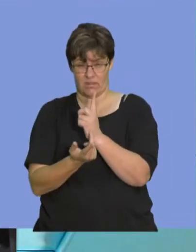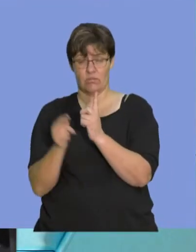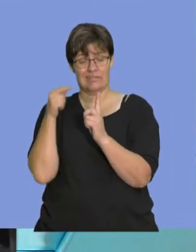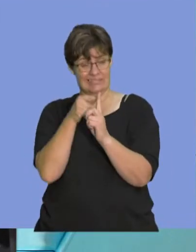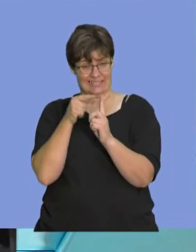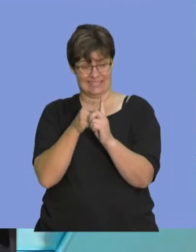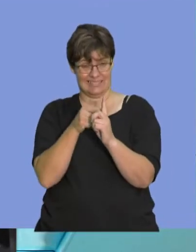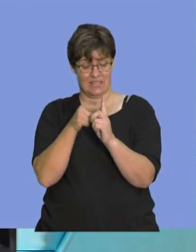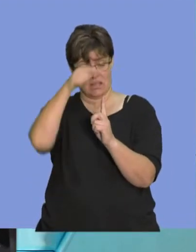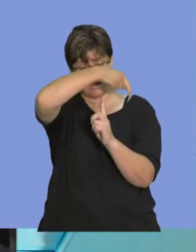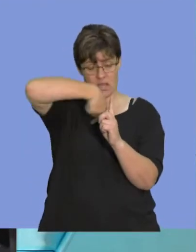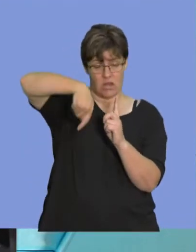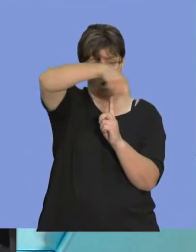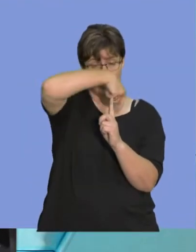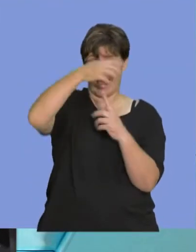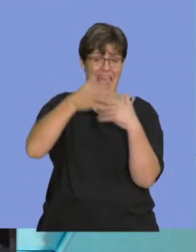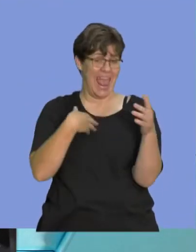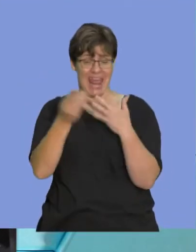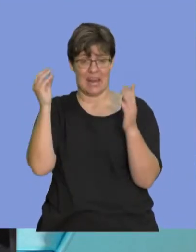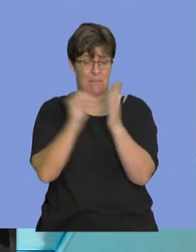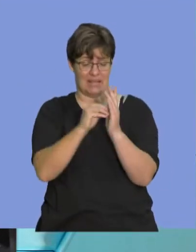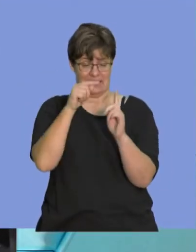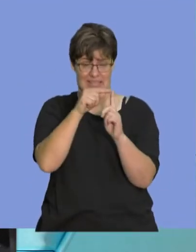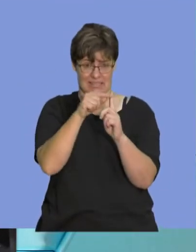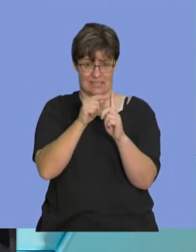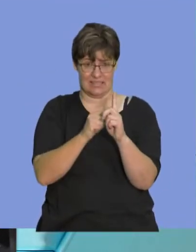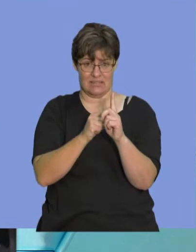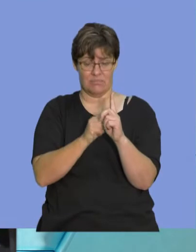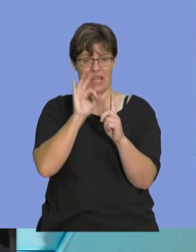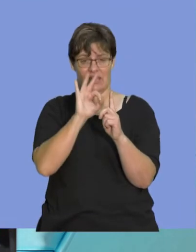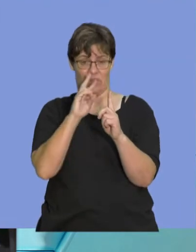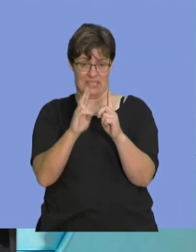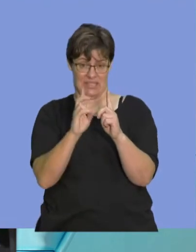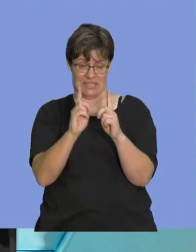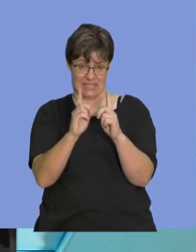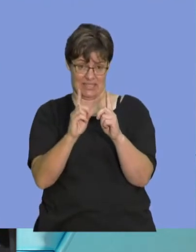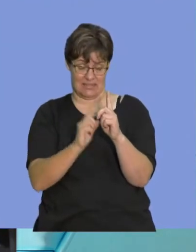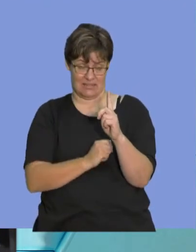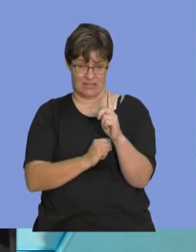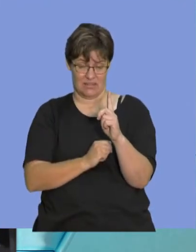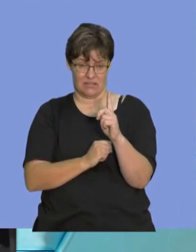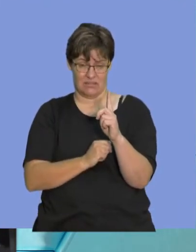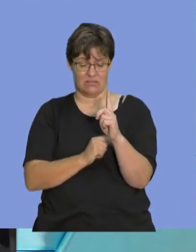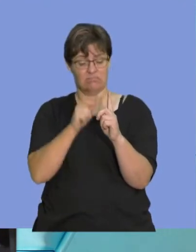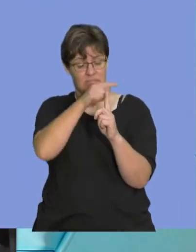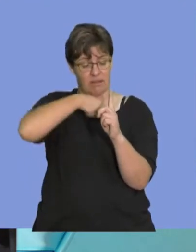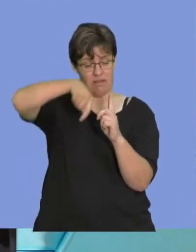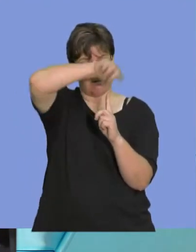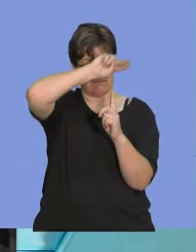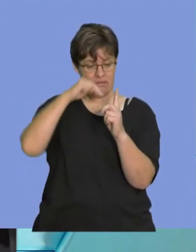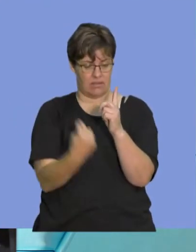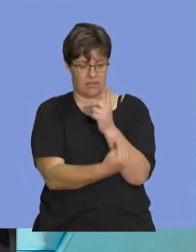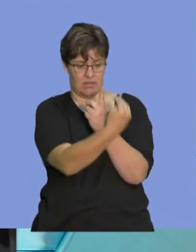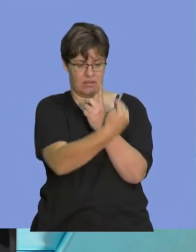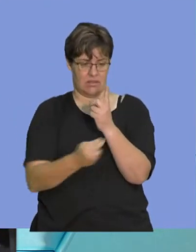field. So a magnetic field around any magnet is actually in three dimension. So such that in this